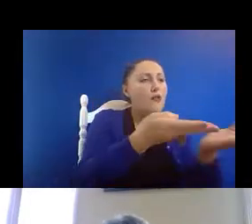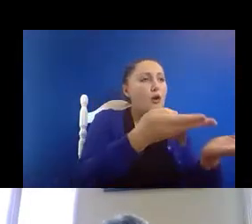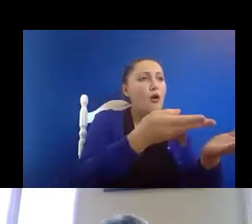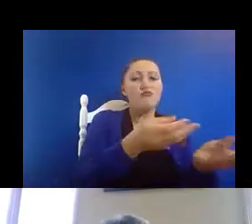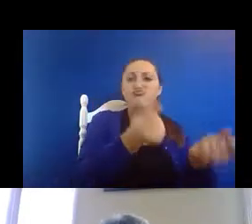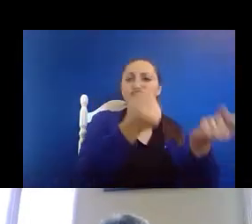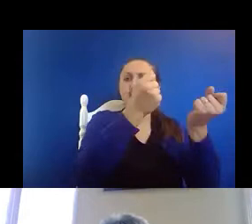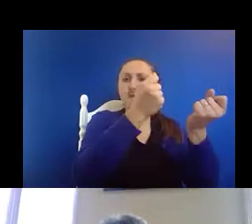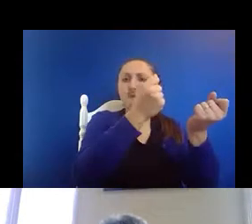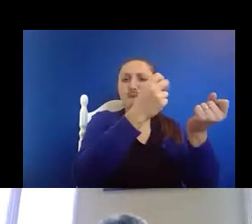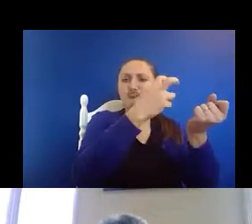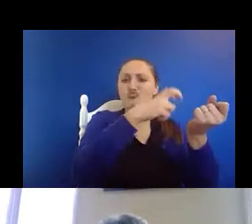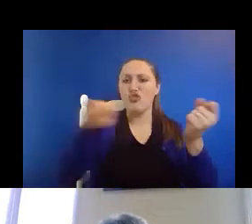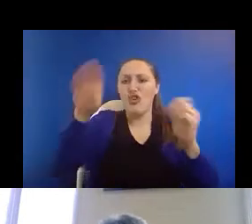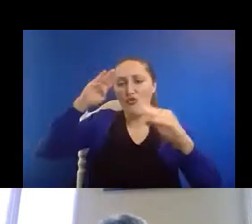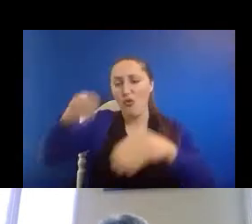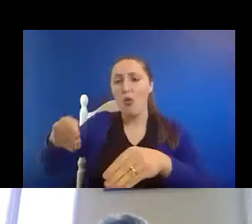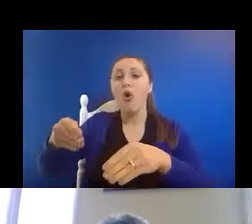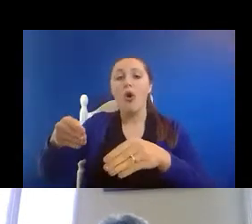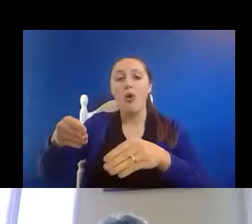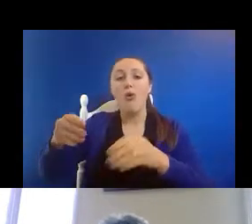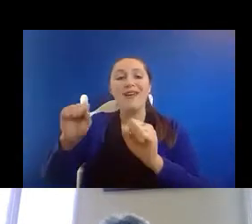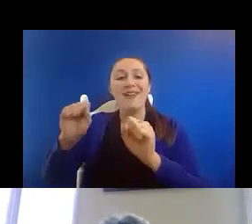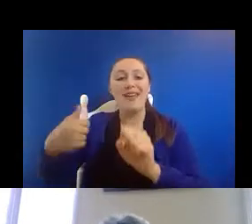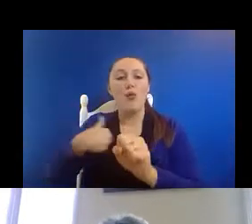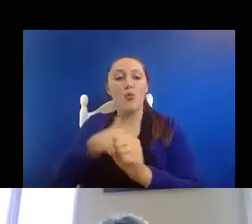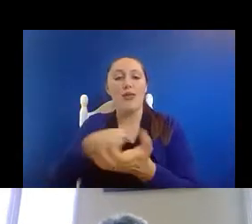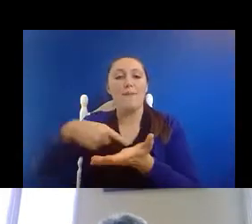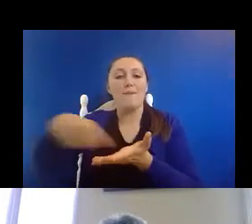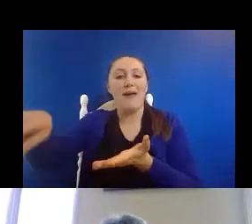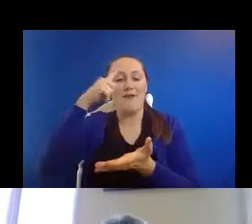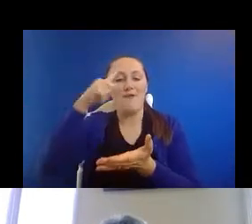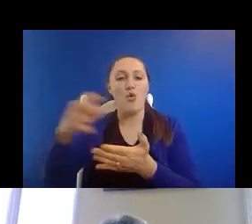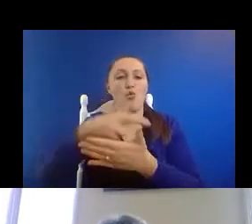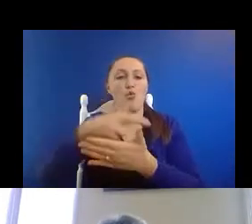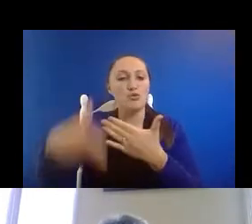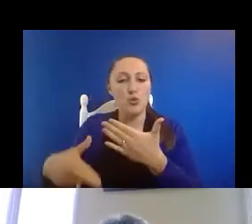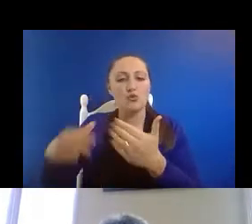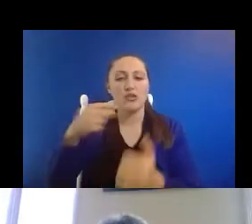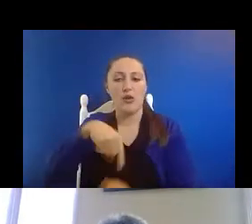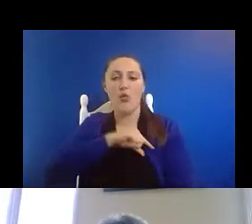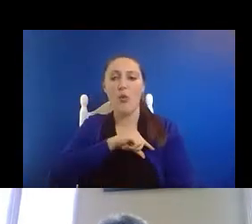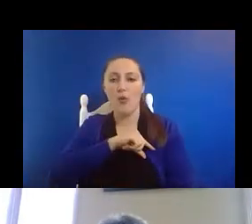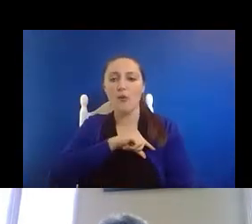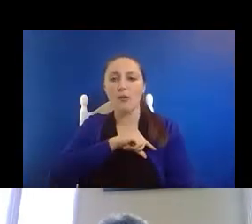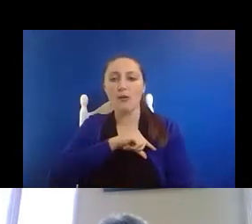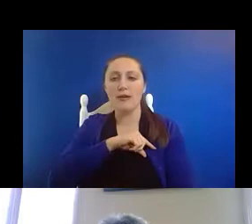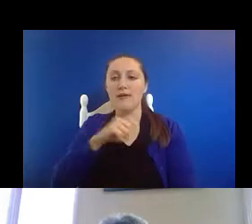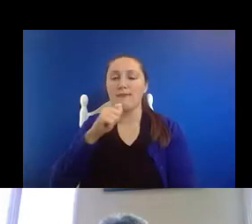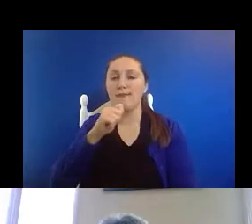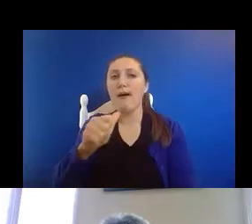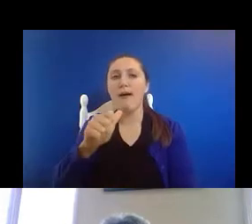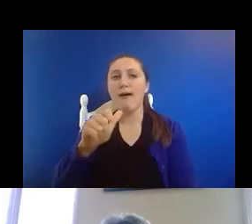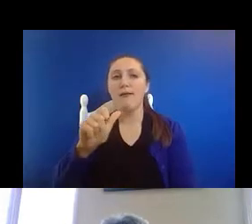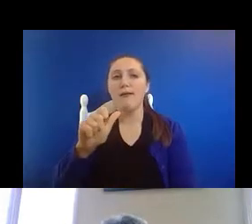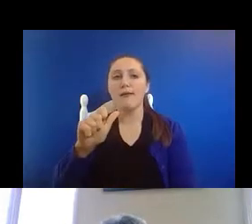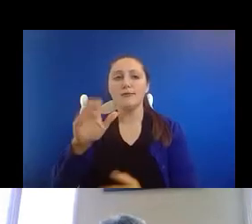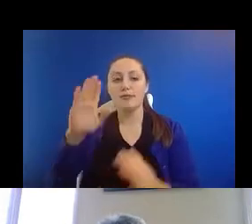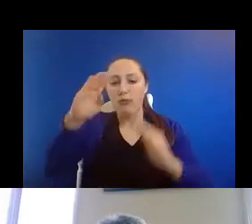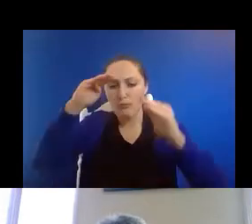be great if we could just pay for outcomes and quality, and rather than solely focusing